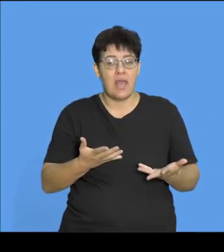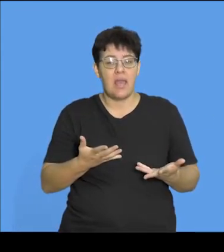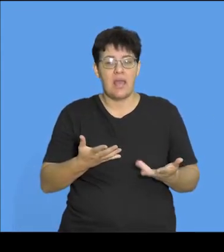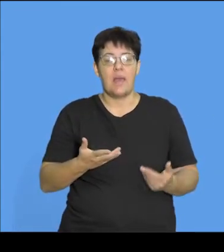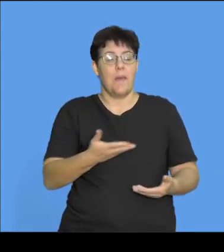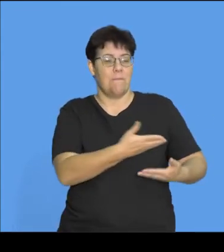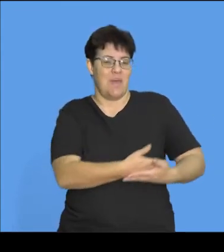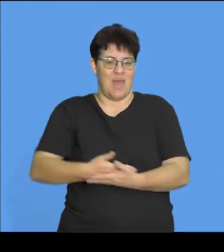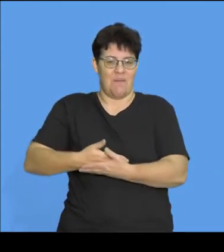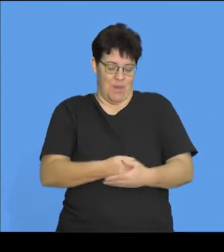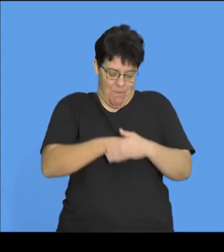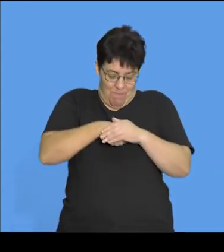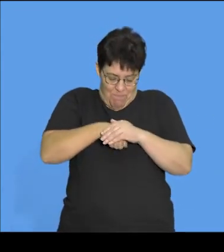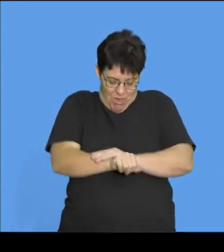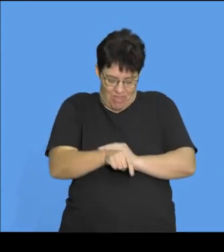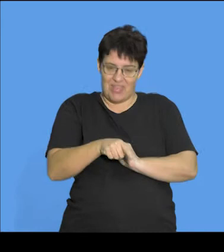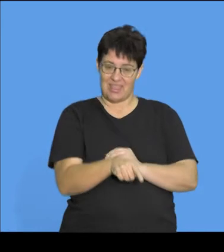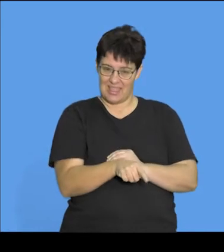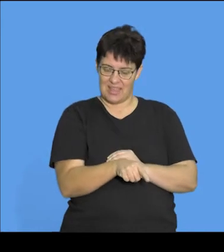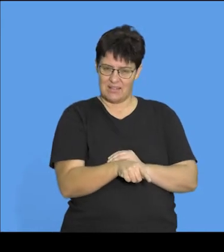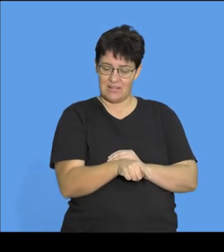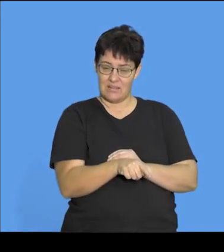baby. At birth, there are around